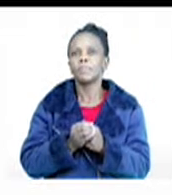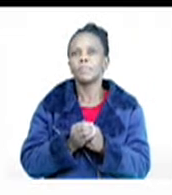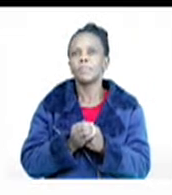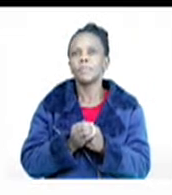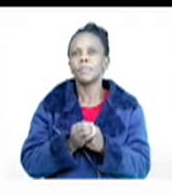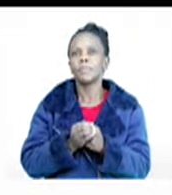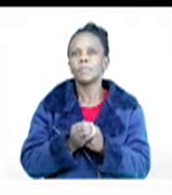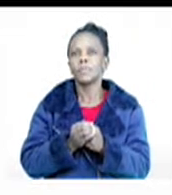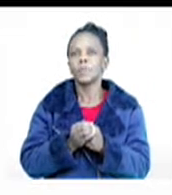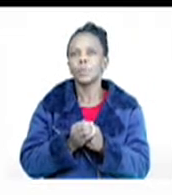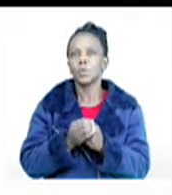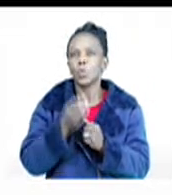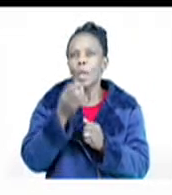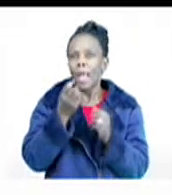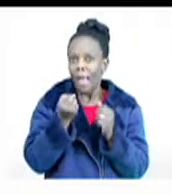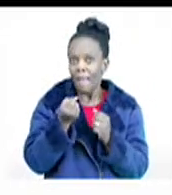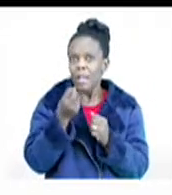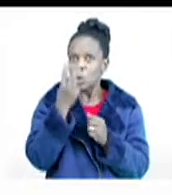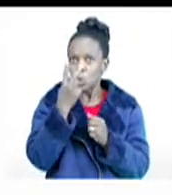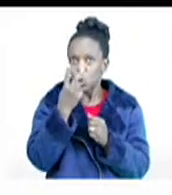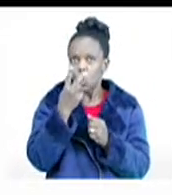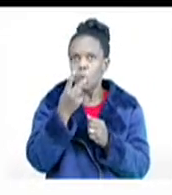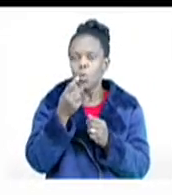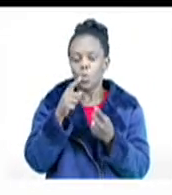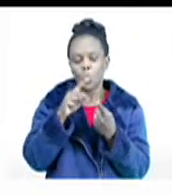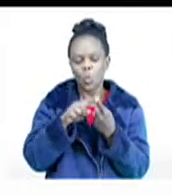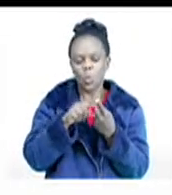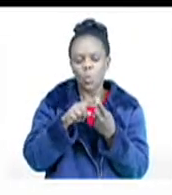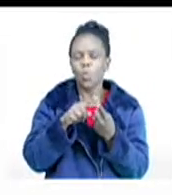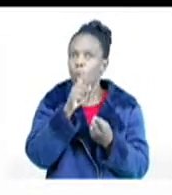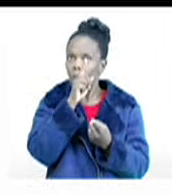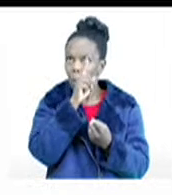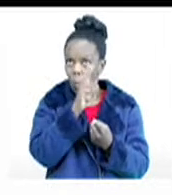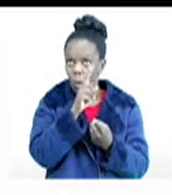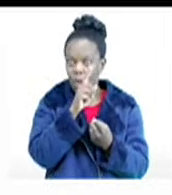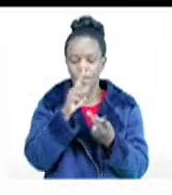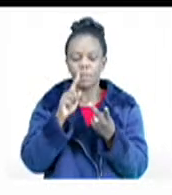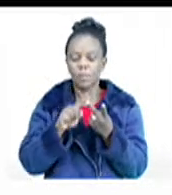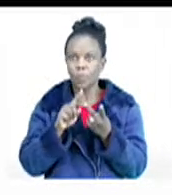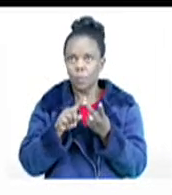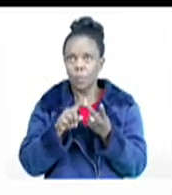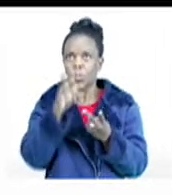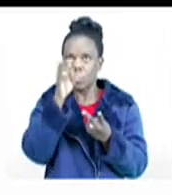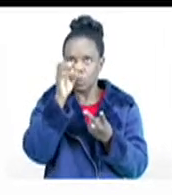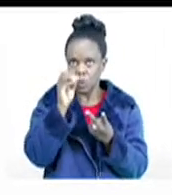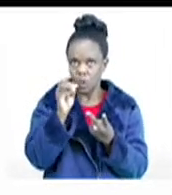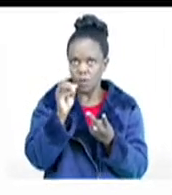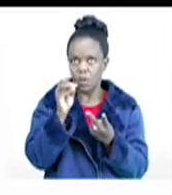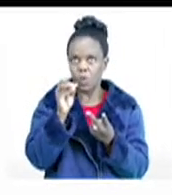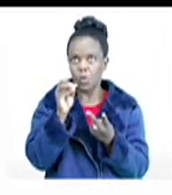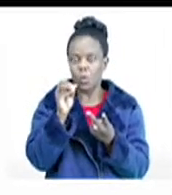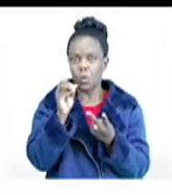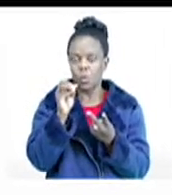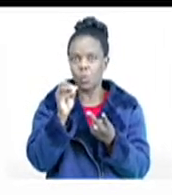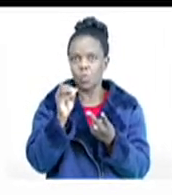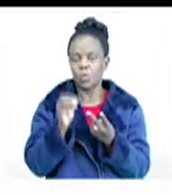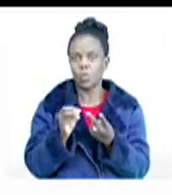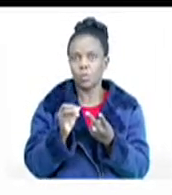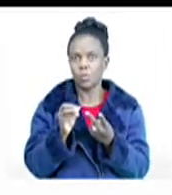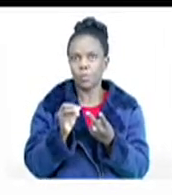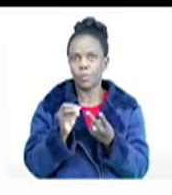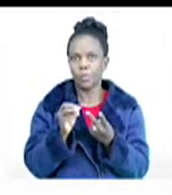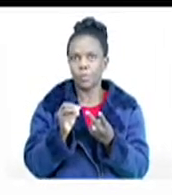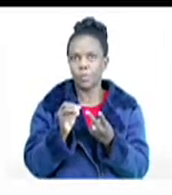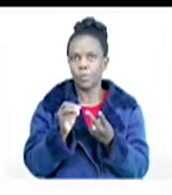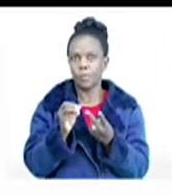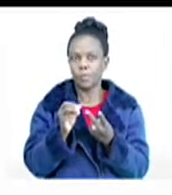2 digits. The first one is the number 1, and the second one is the number 0. You draw